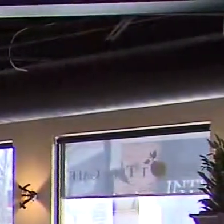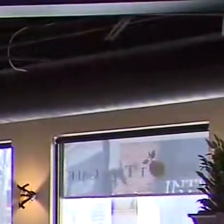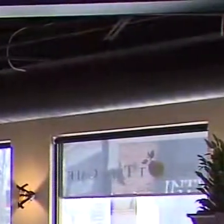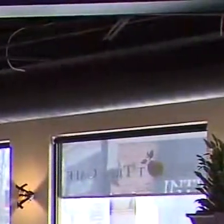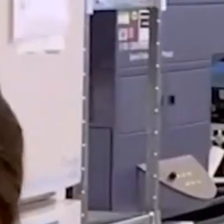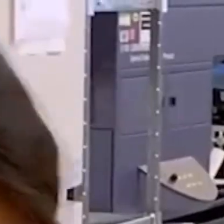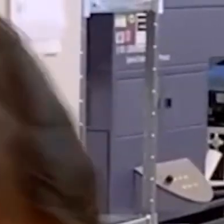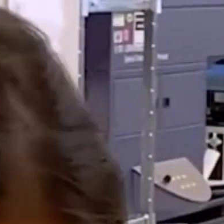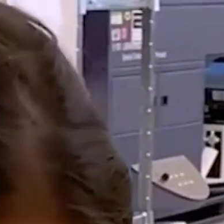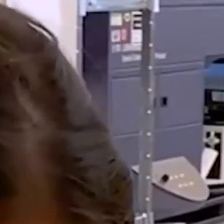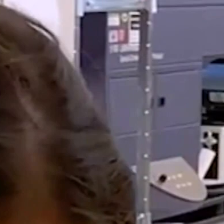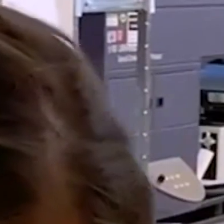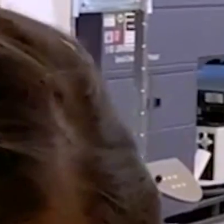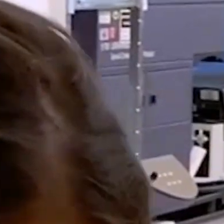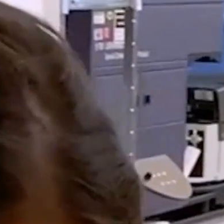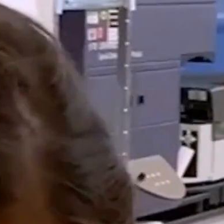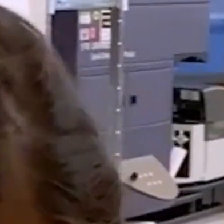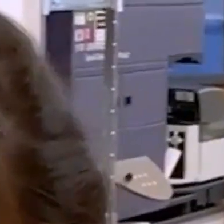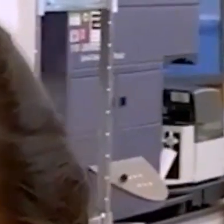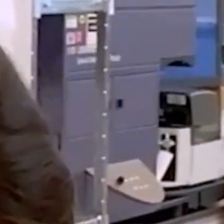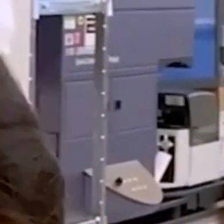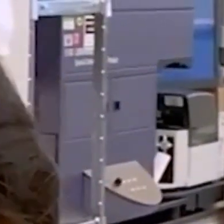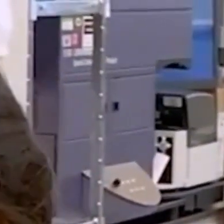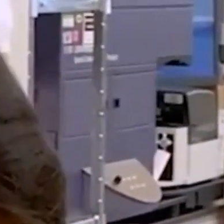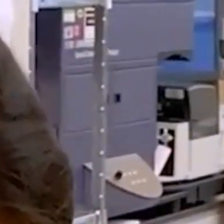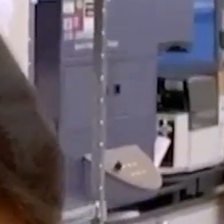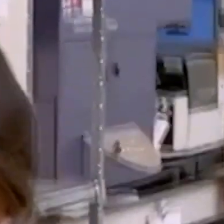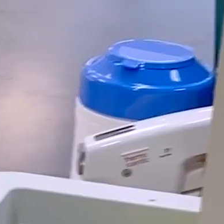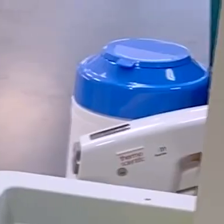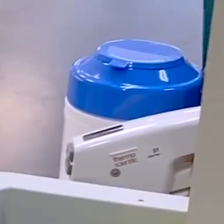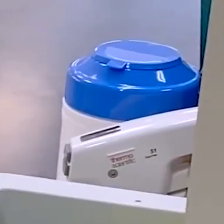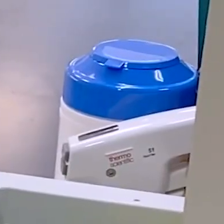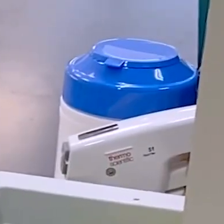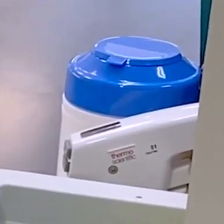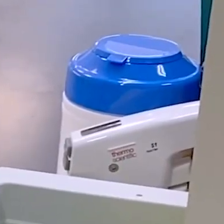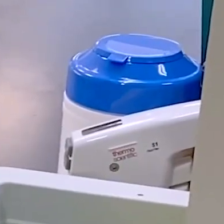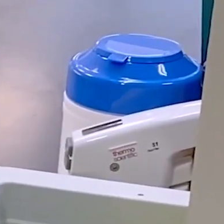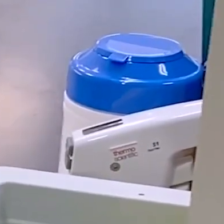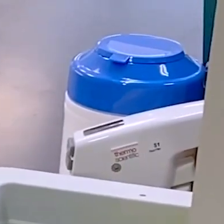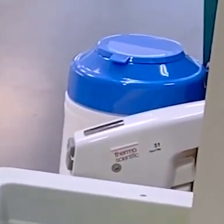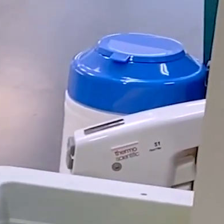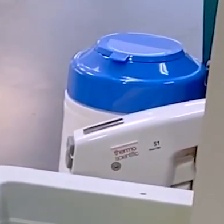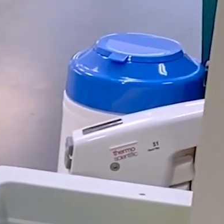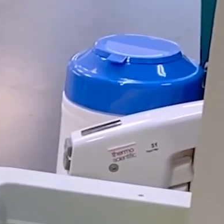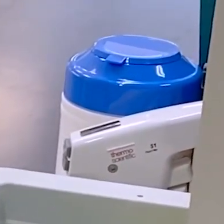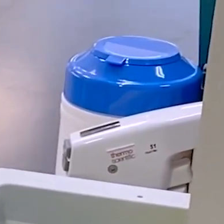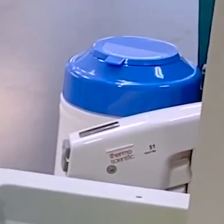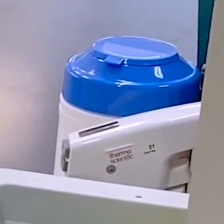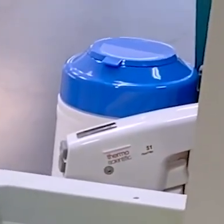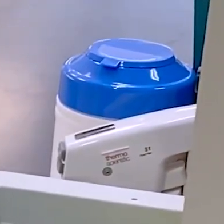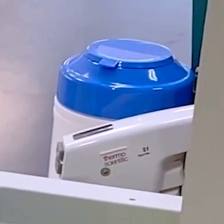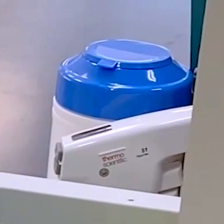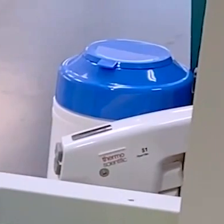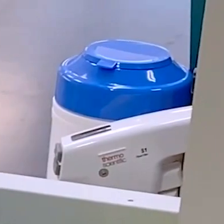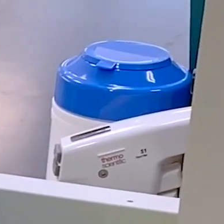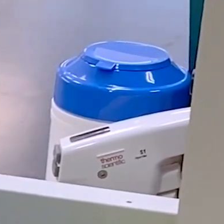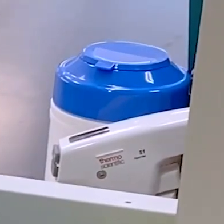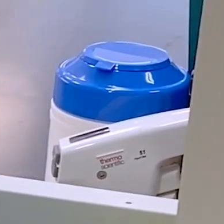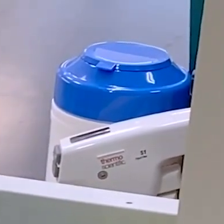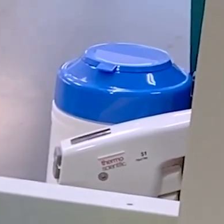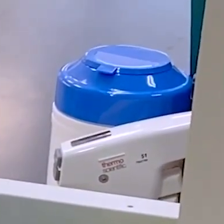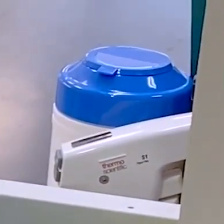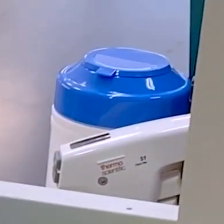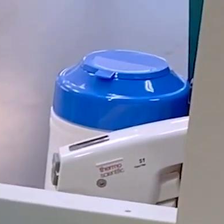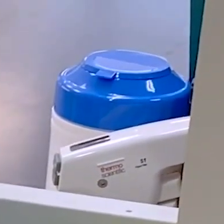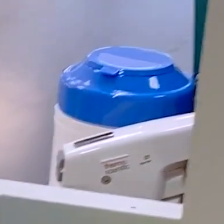very closely. And I know that should there be a need to move forward with restrictions, that they would be the first to do so,